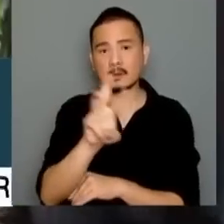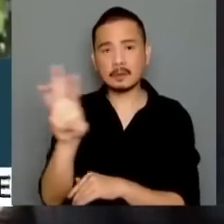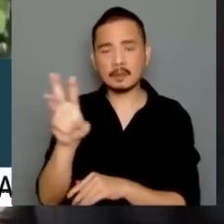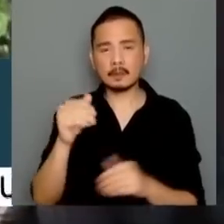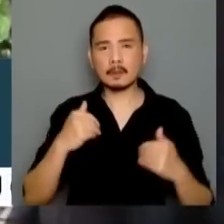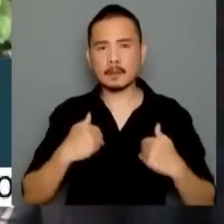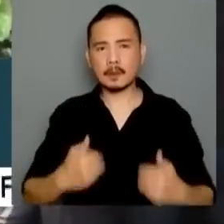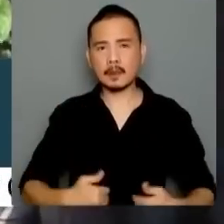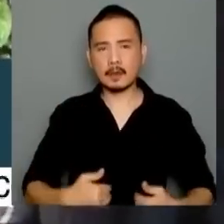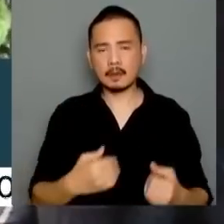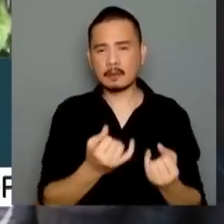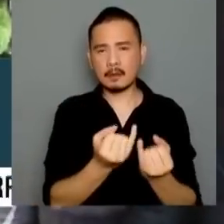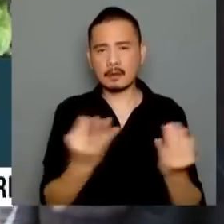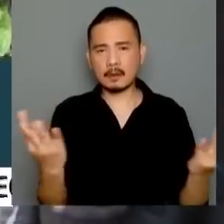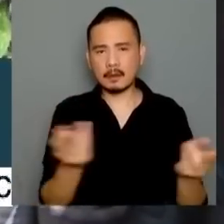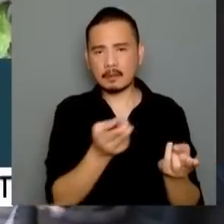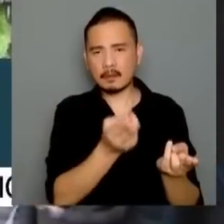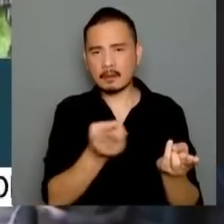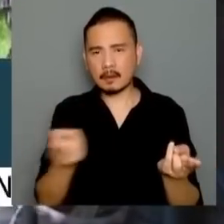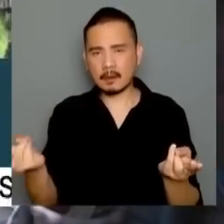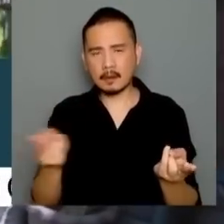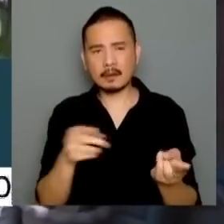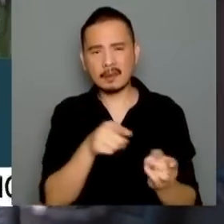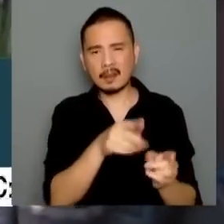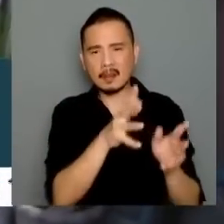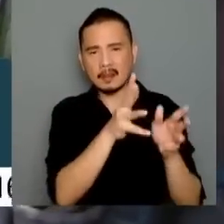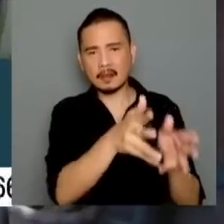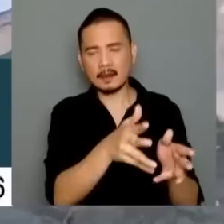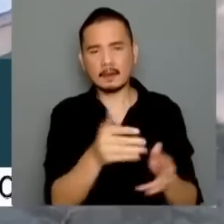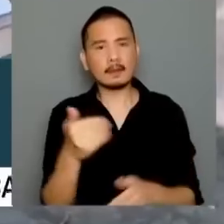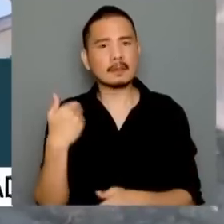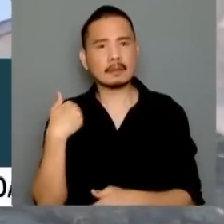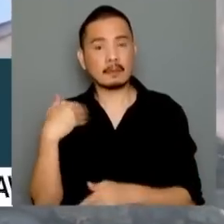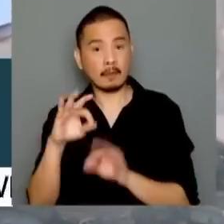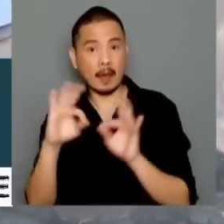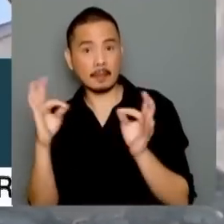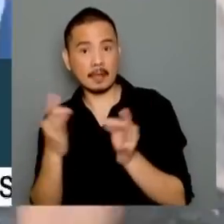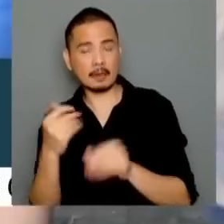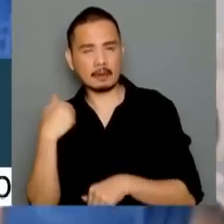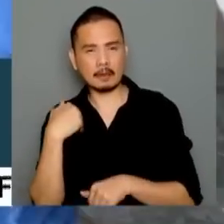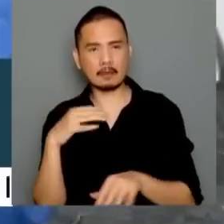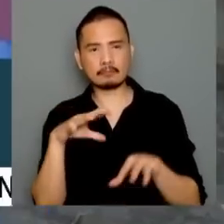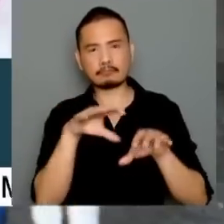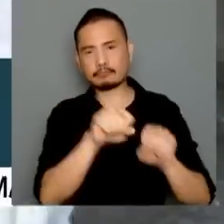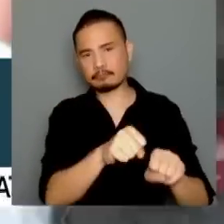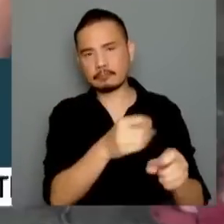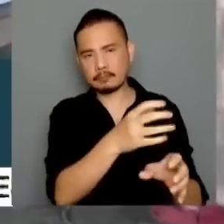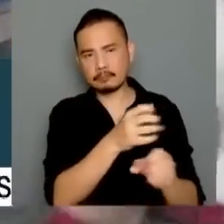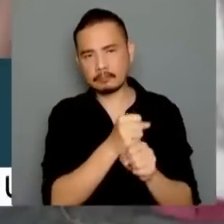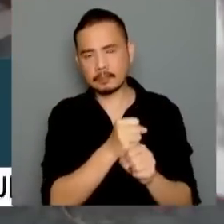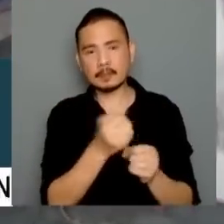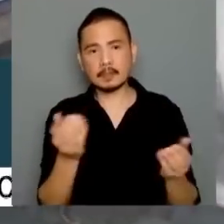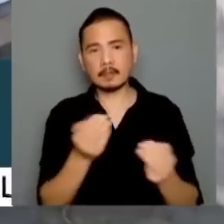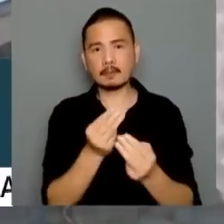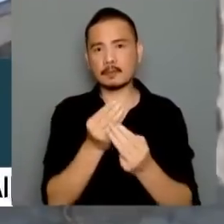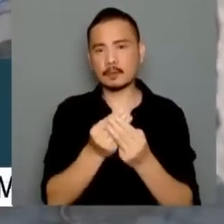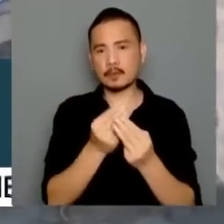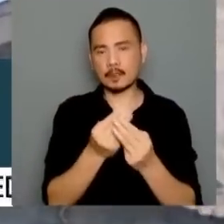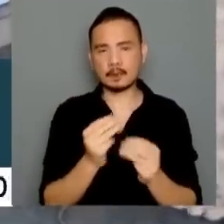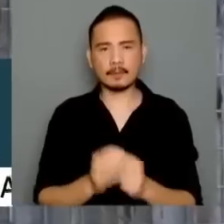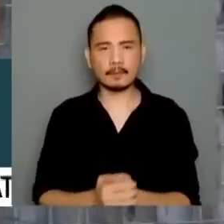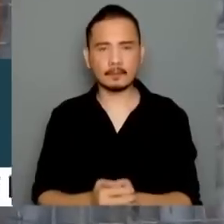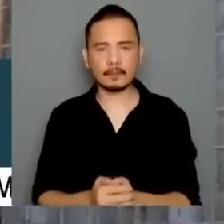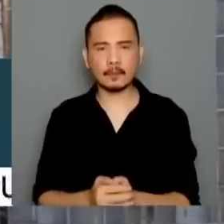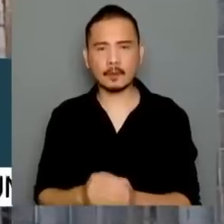of liberty or PDLs, which have not been claimed by their families at a funeral parlor in Muntinlupa City. Bureau of Corrections OIC